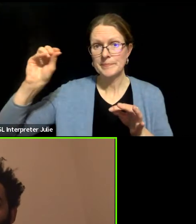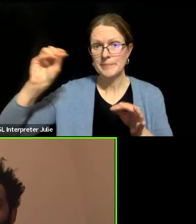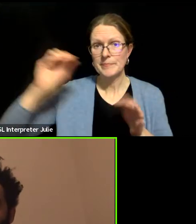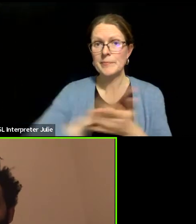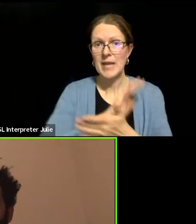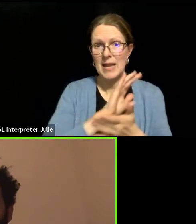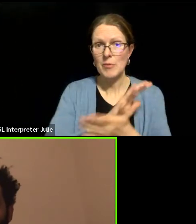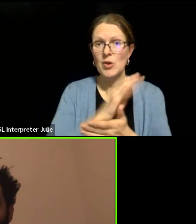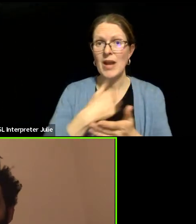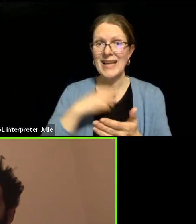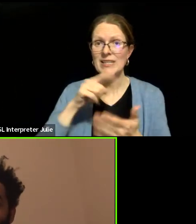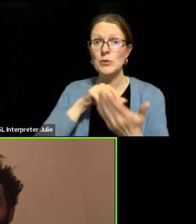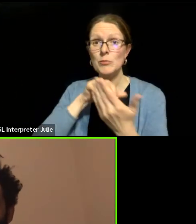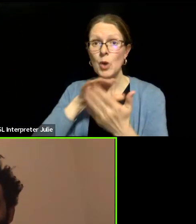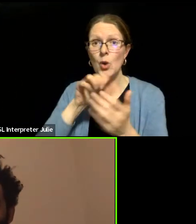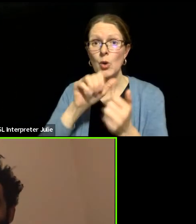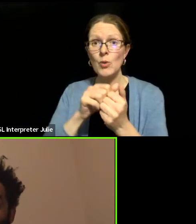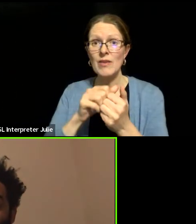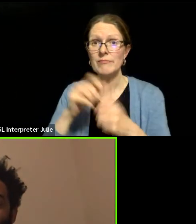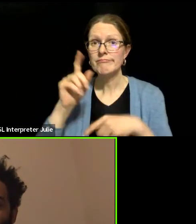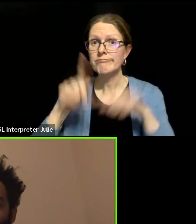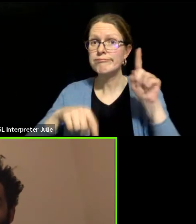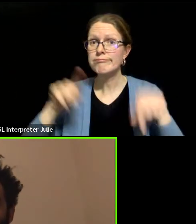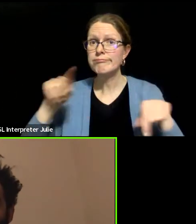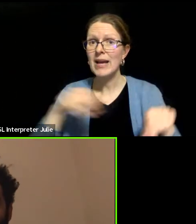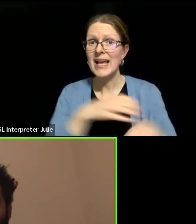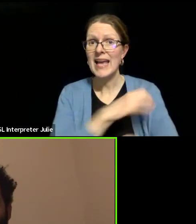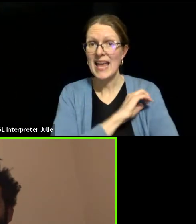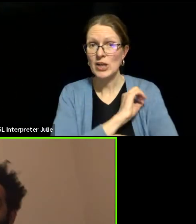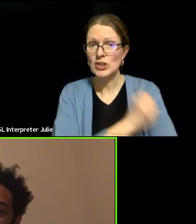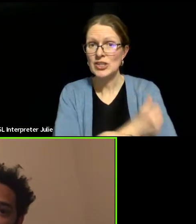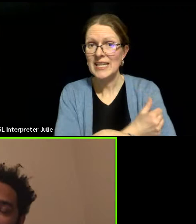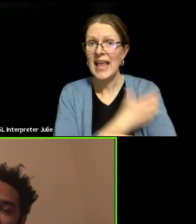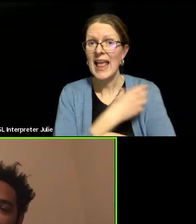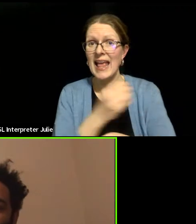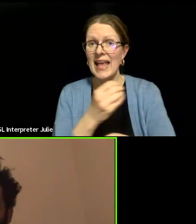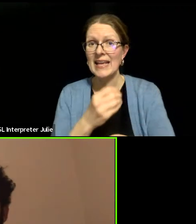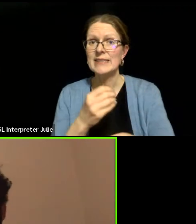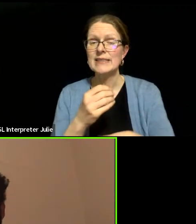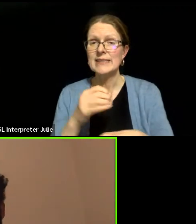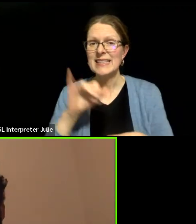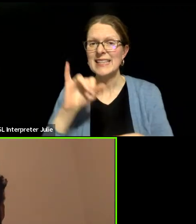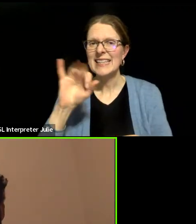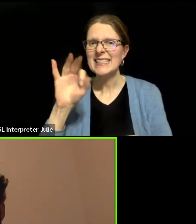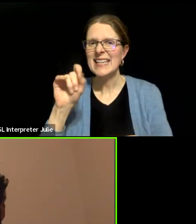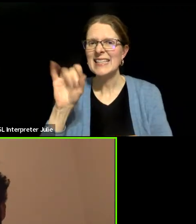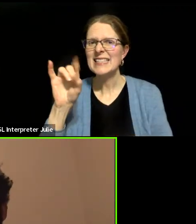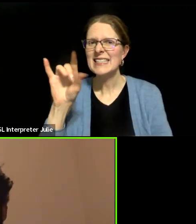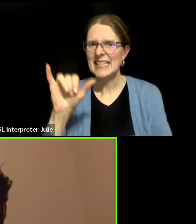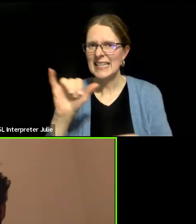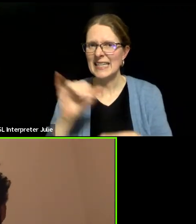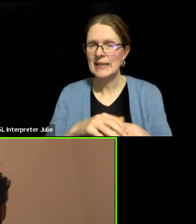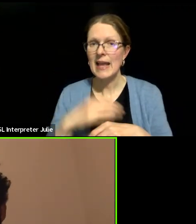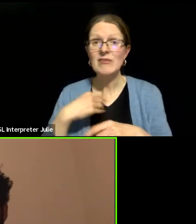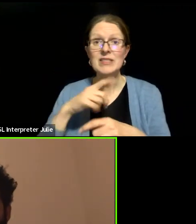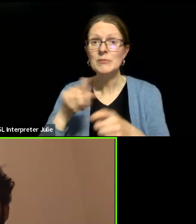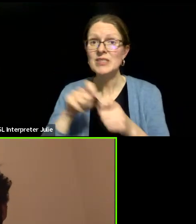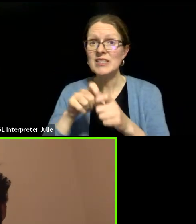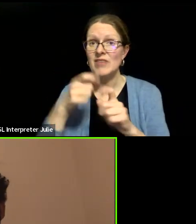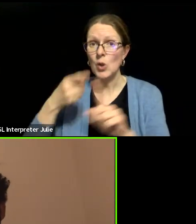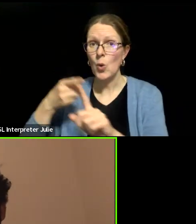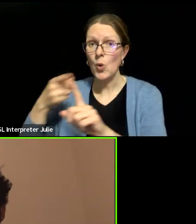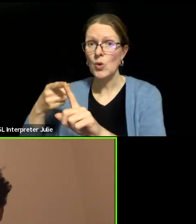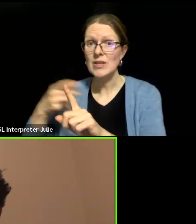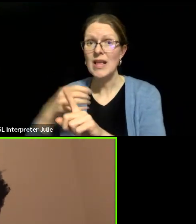a wide range of energy and intensity and passivity and specific goals and also no goals